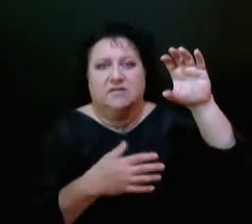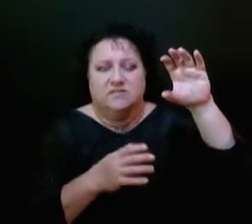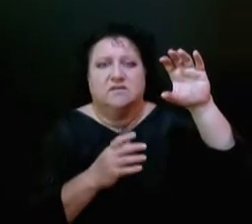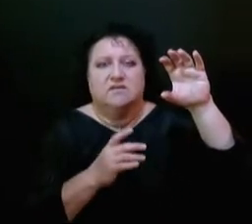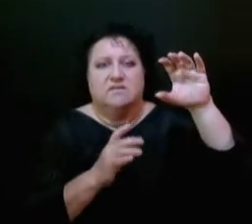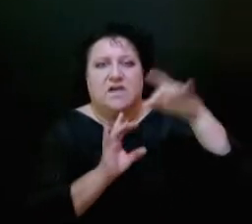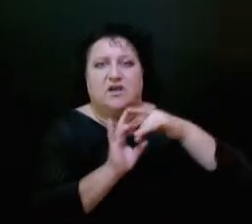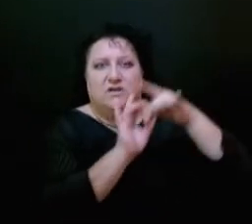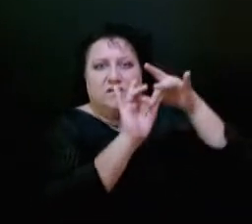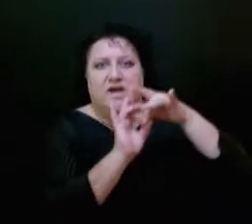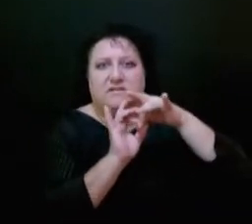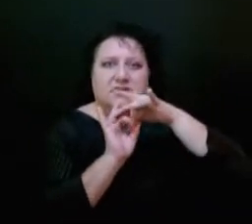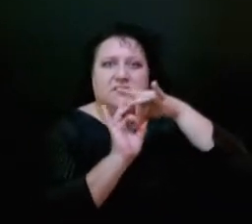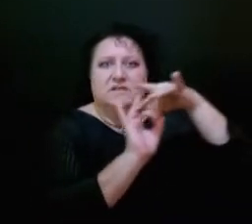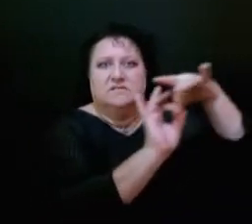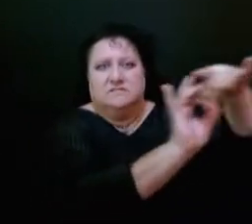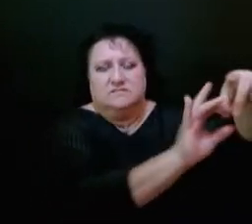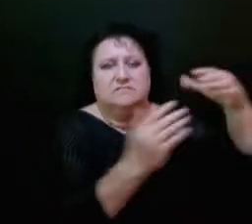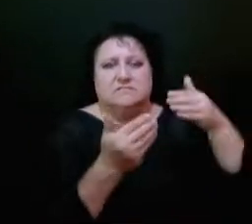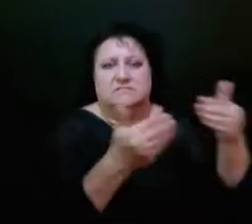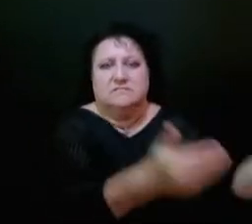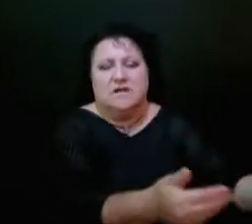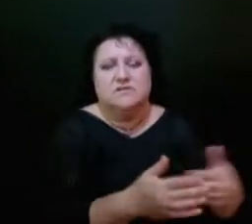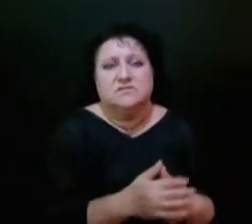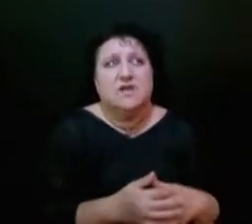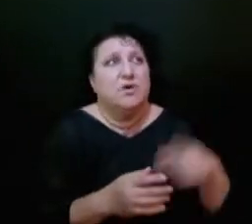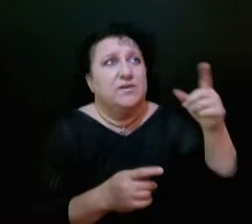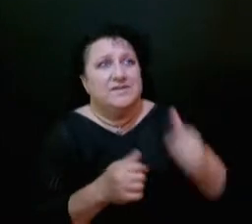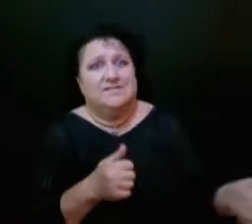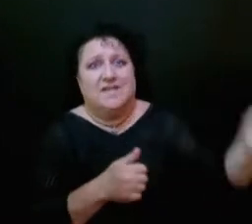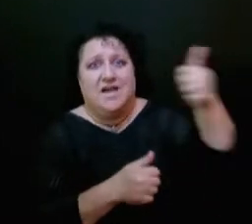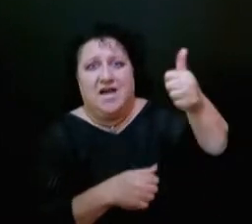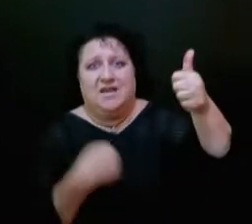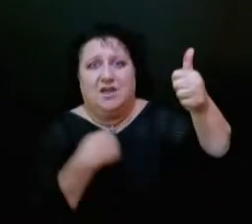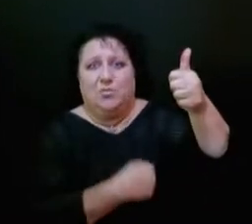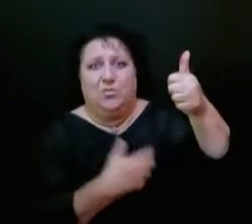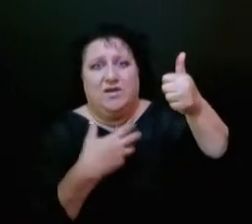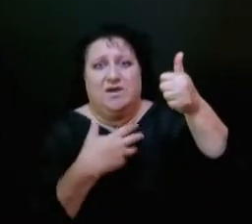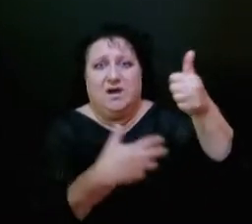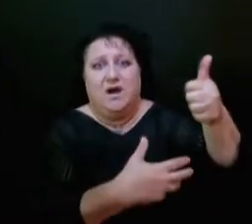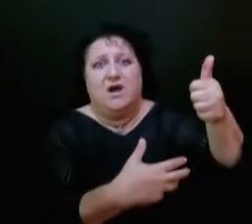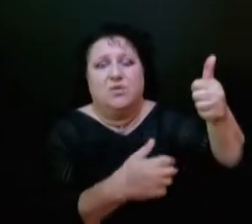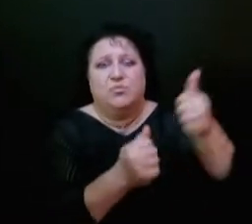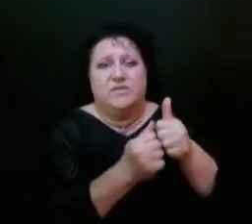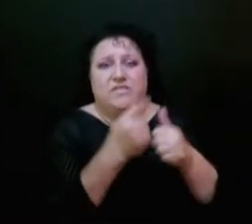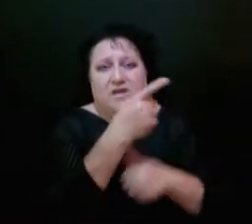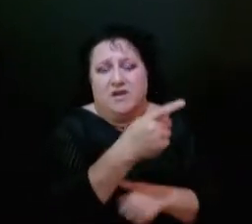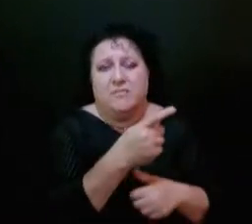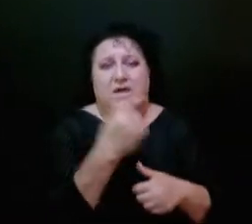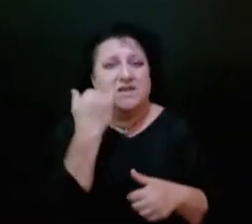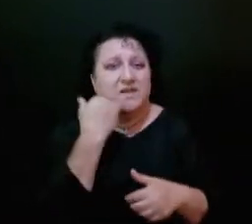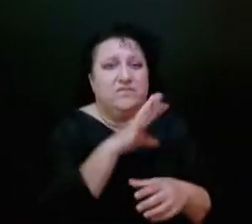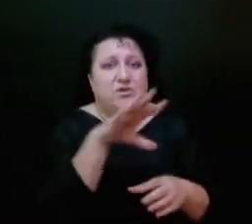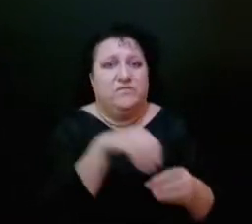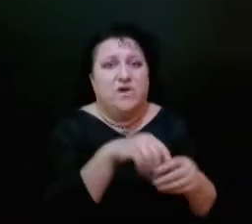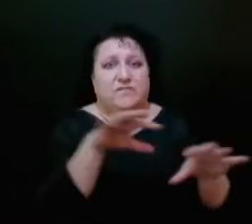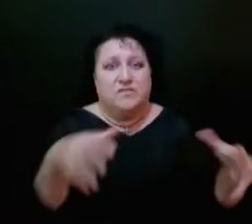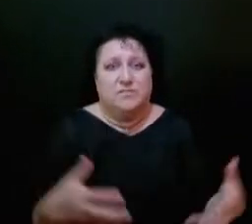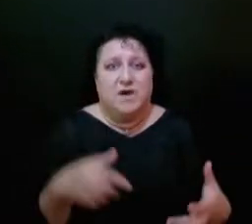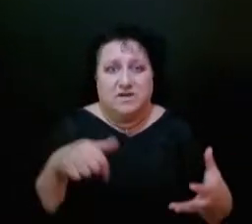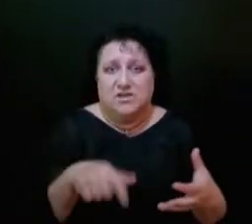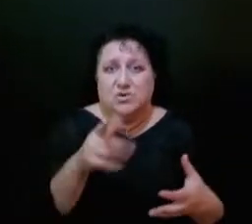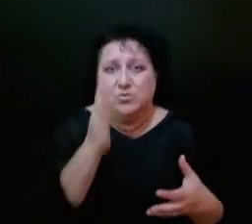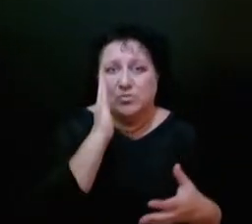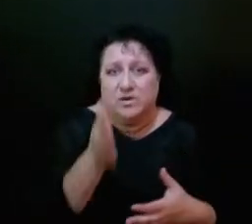as long as you are a part of a body, this body, a body, we are going to be okay. You are going to be